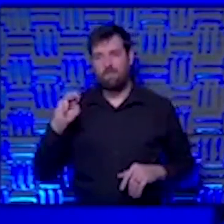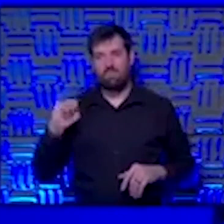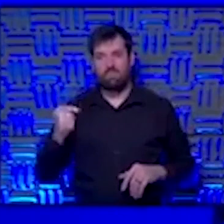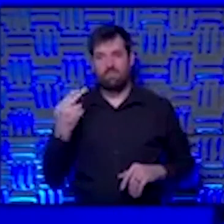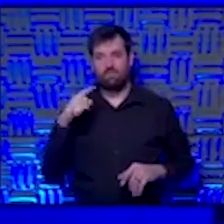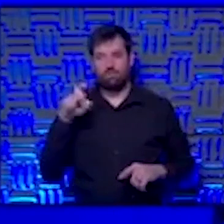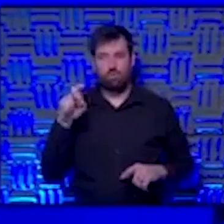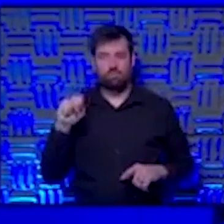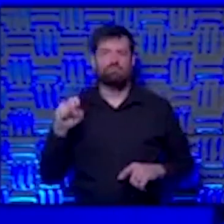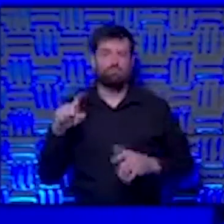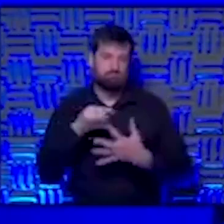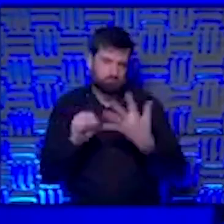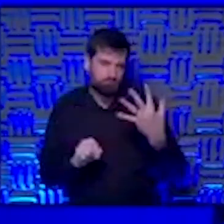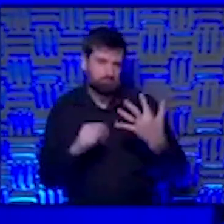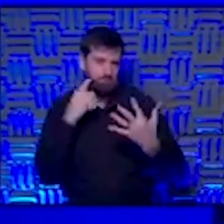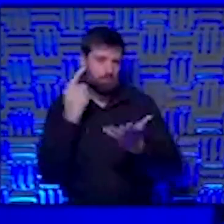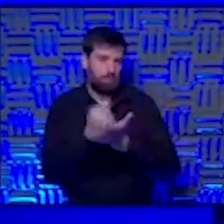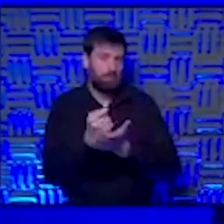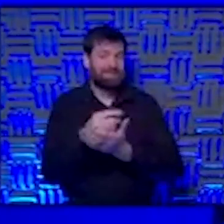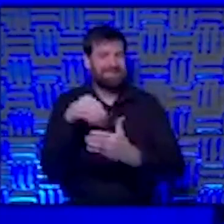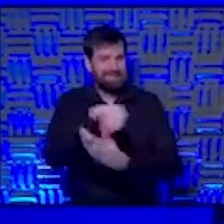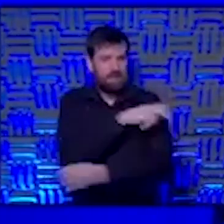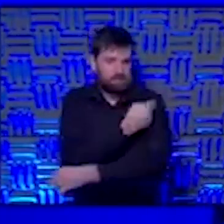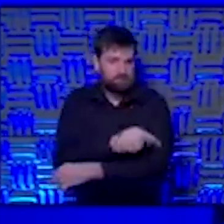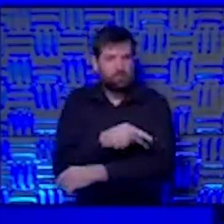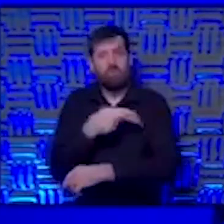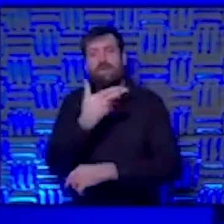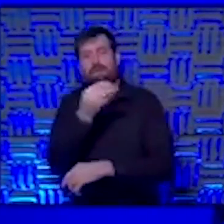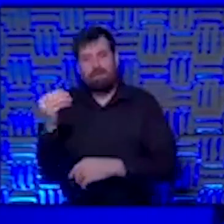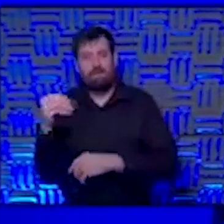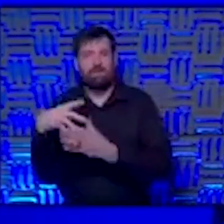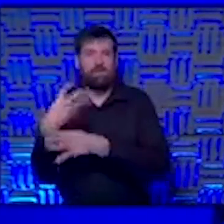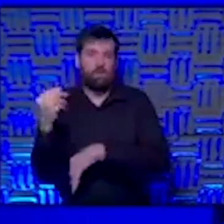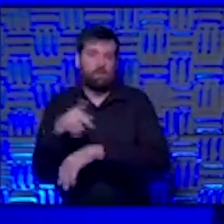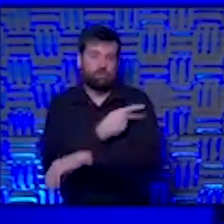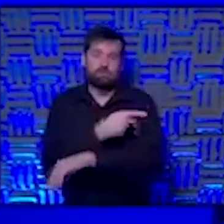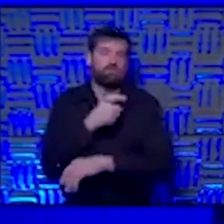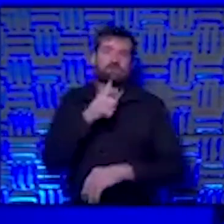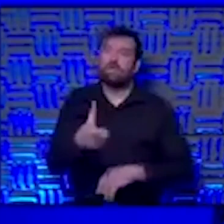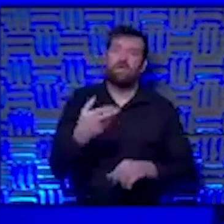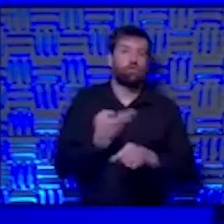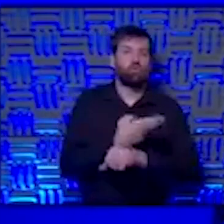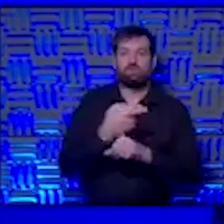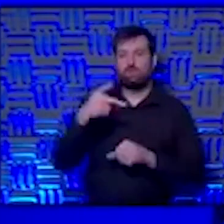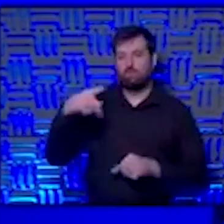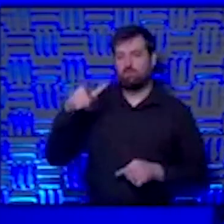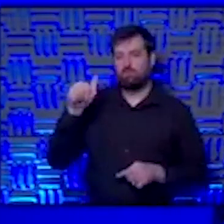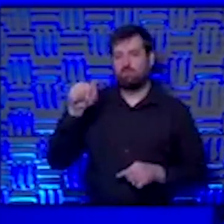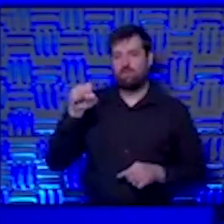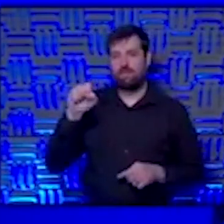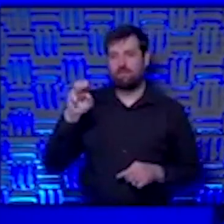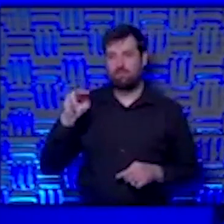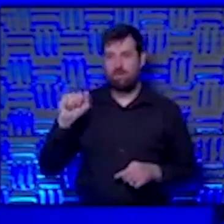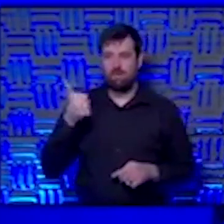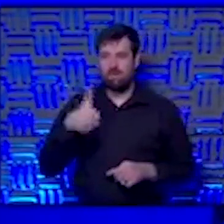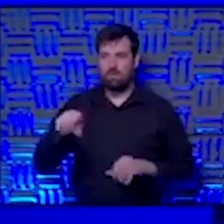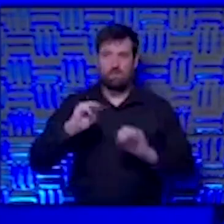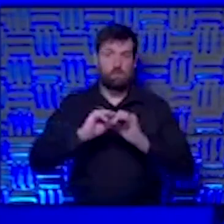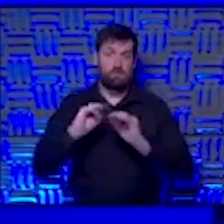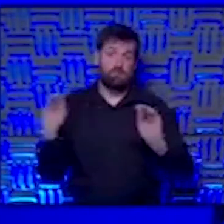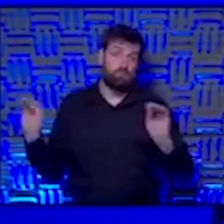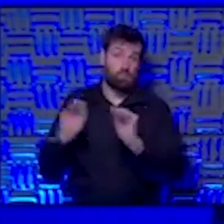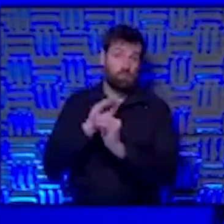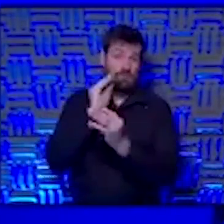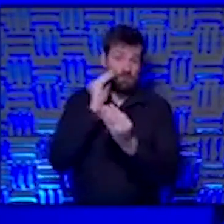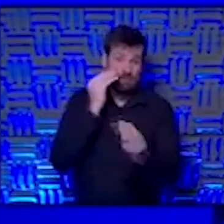as therapy goes in the hospital and in the outpatient setting. We aren't using the convalescent plasma anymore. More of the data said it really